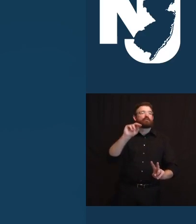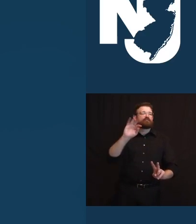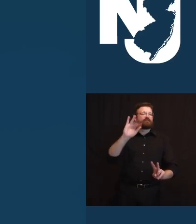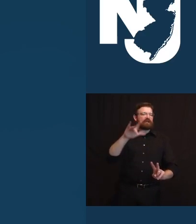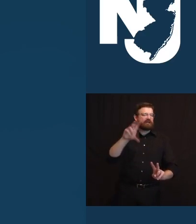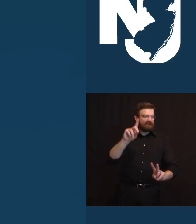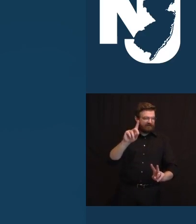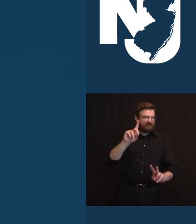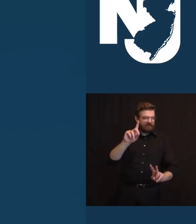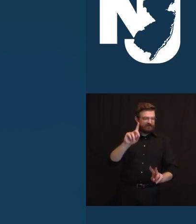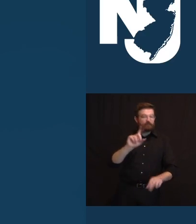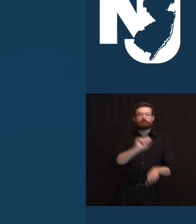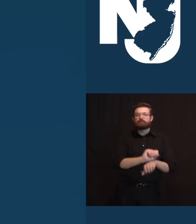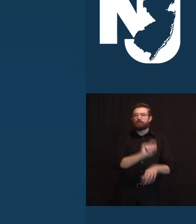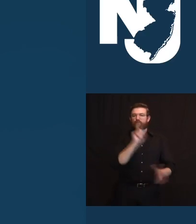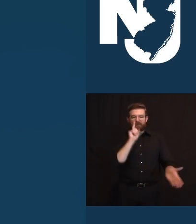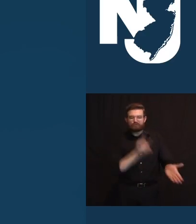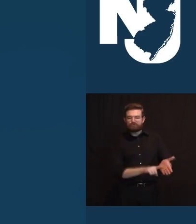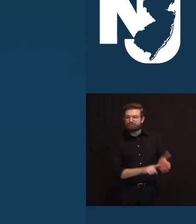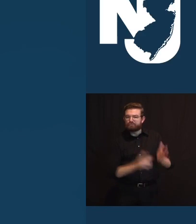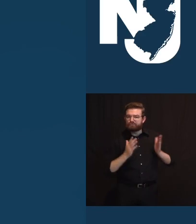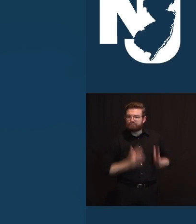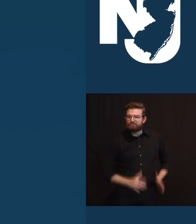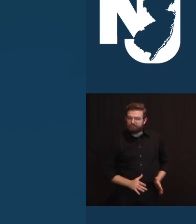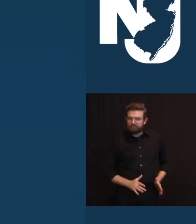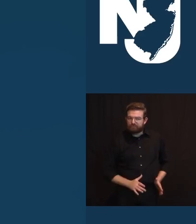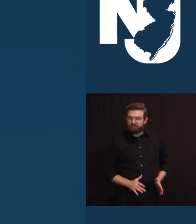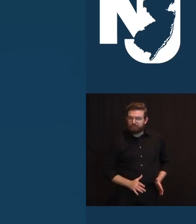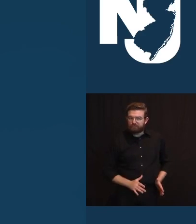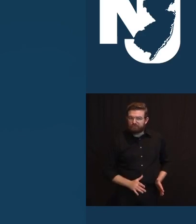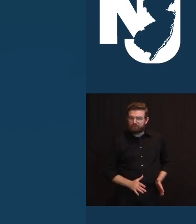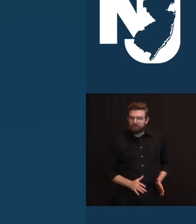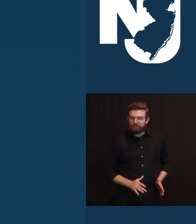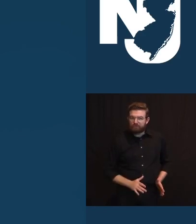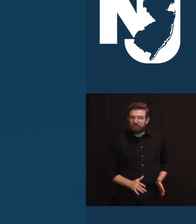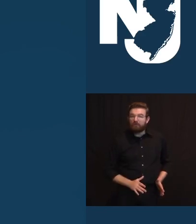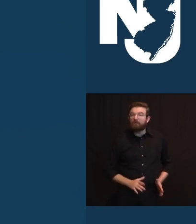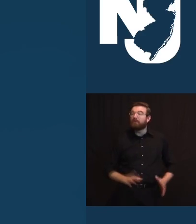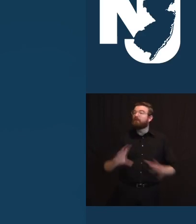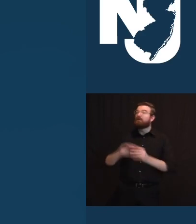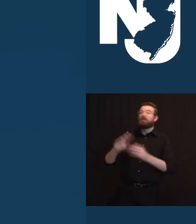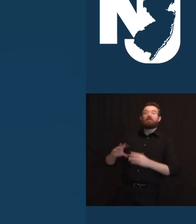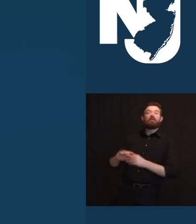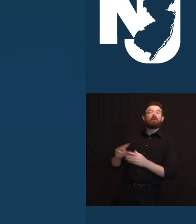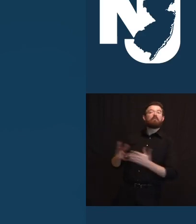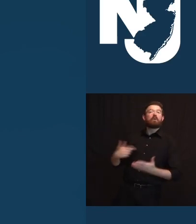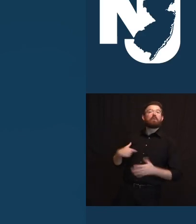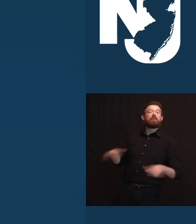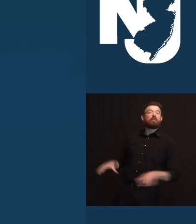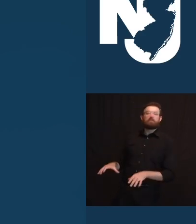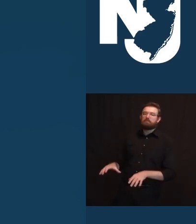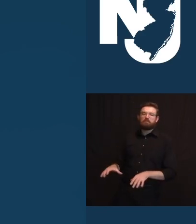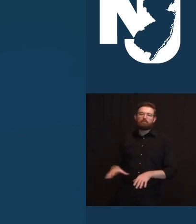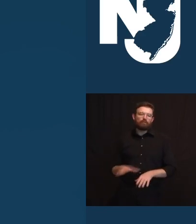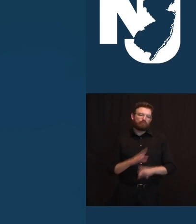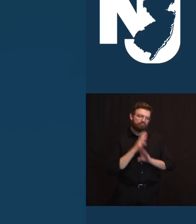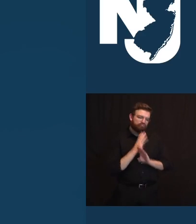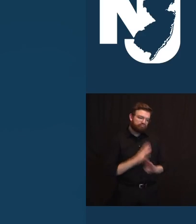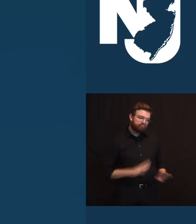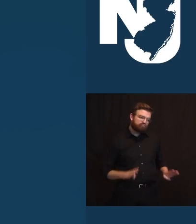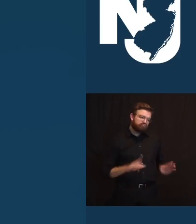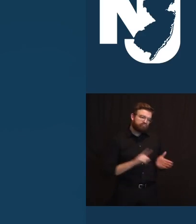her research, but meticulously writing down every experiment and every discovery. During her career, she would be awarded several